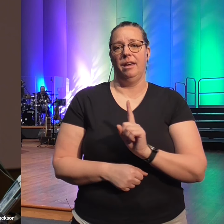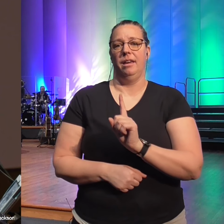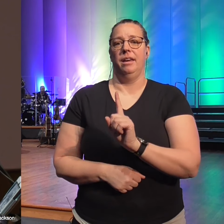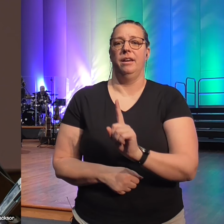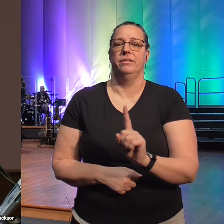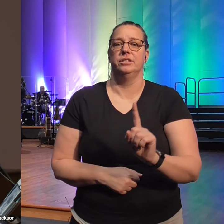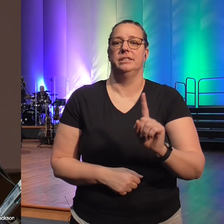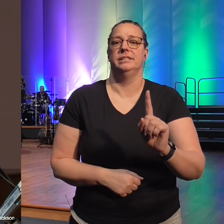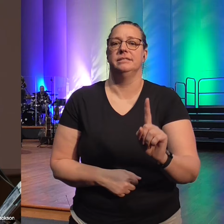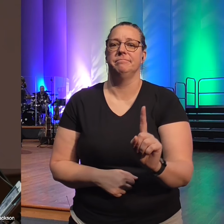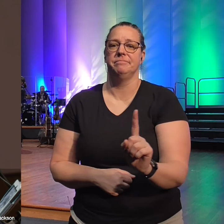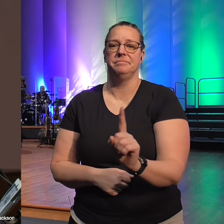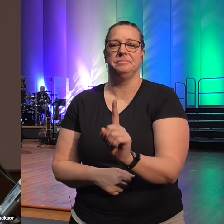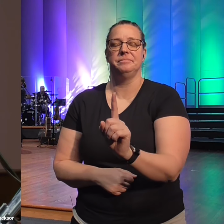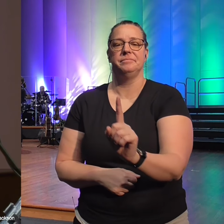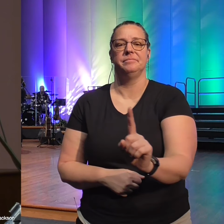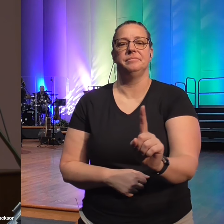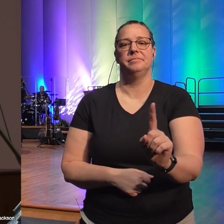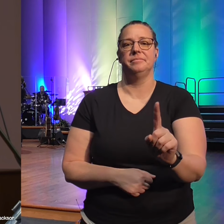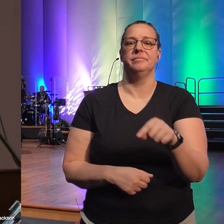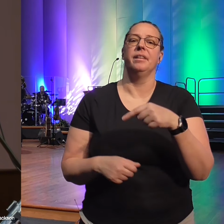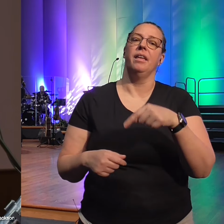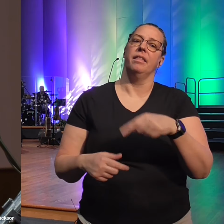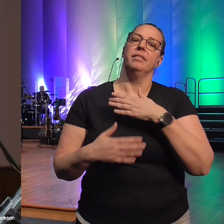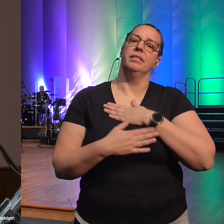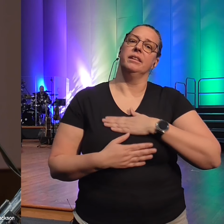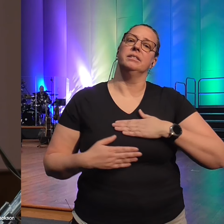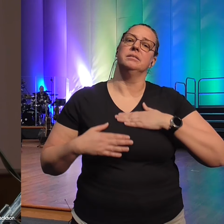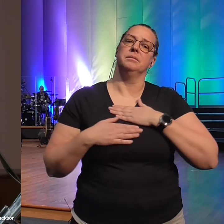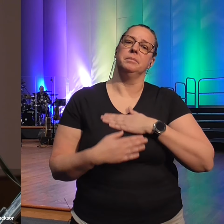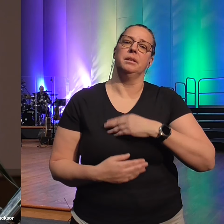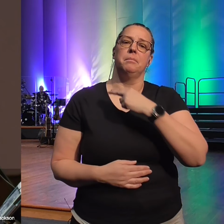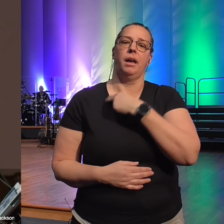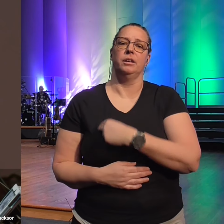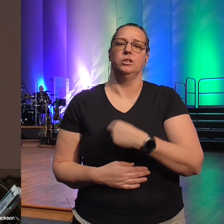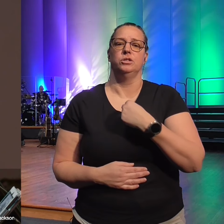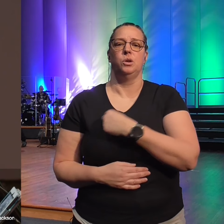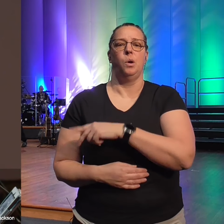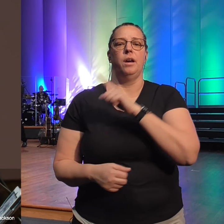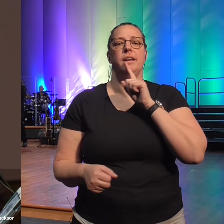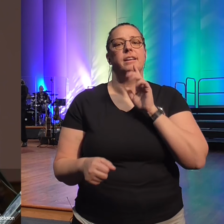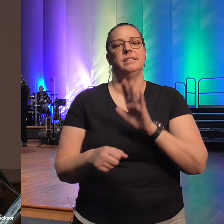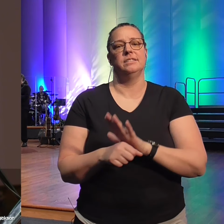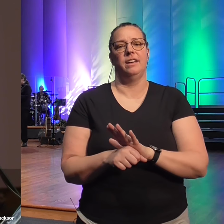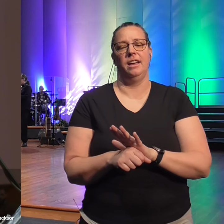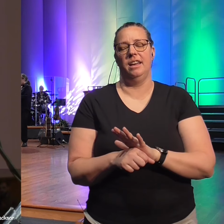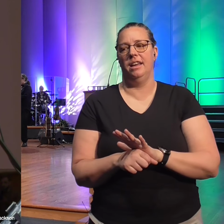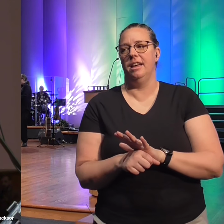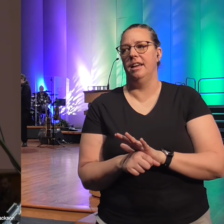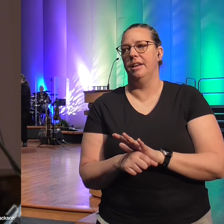With every step I take, let this be my door.